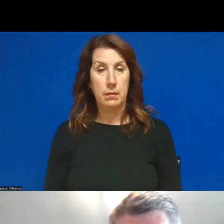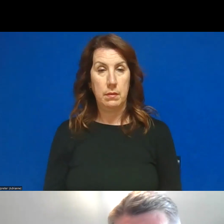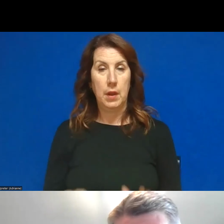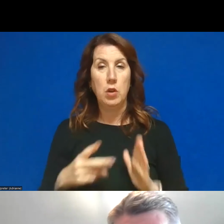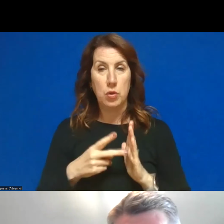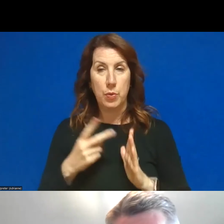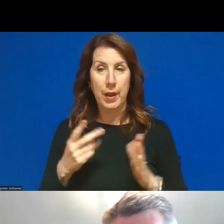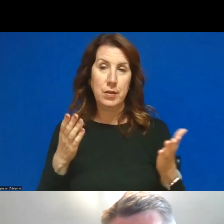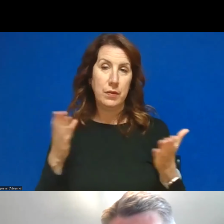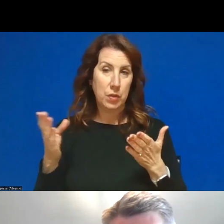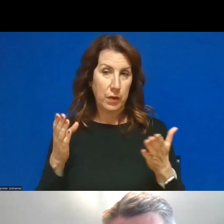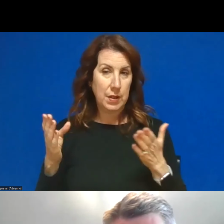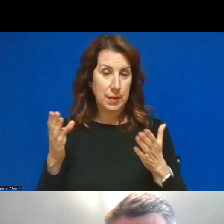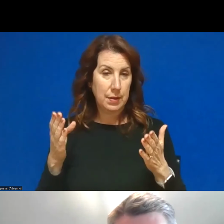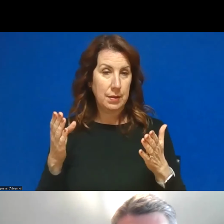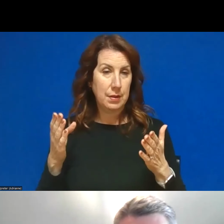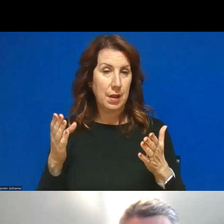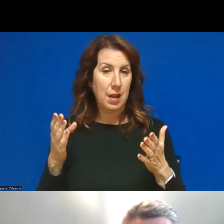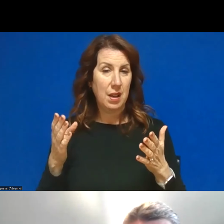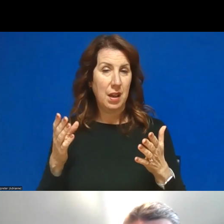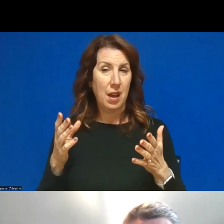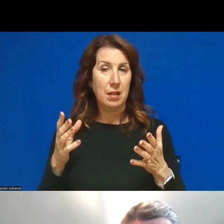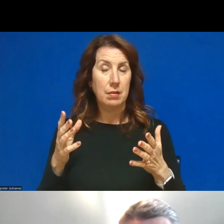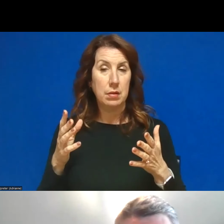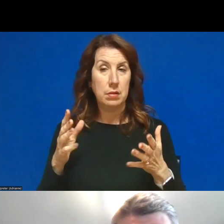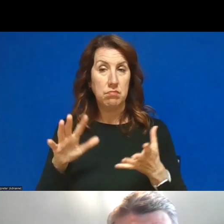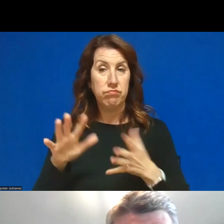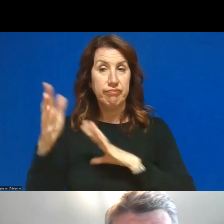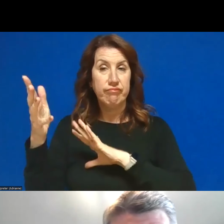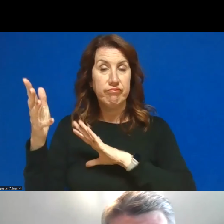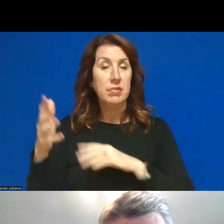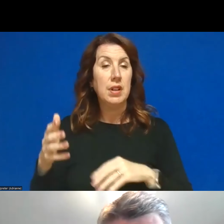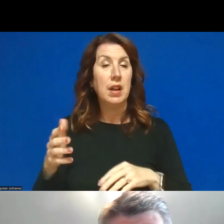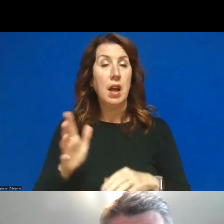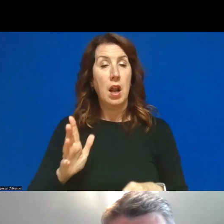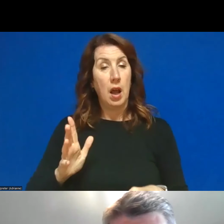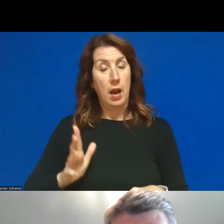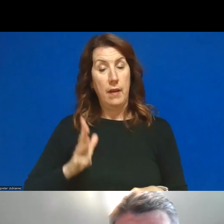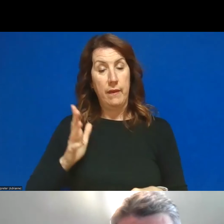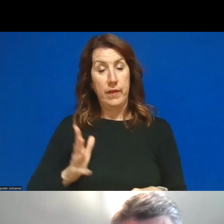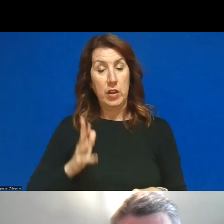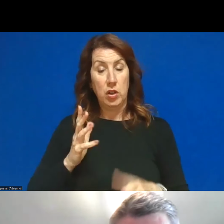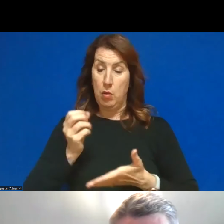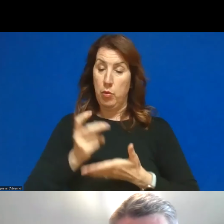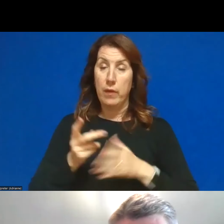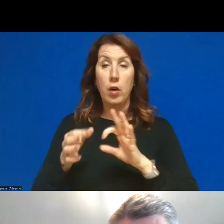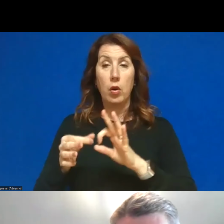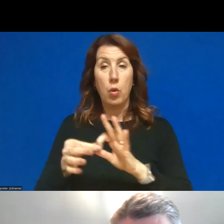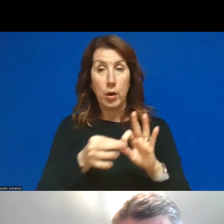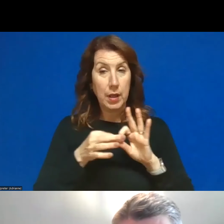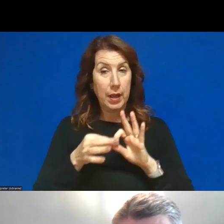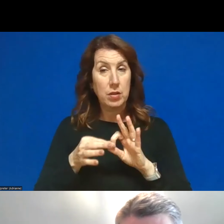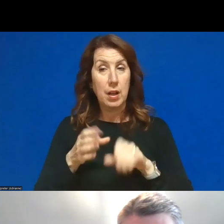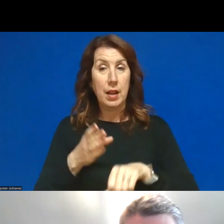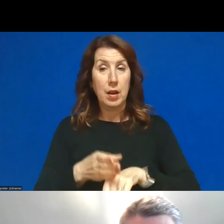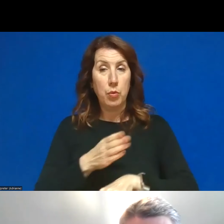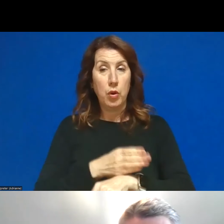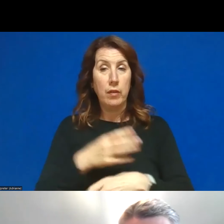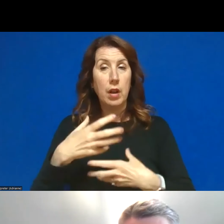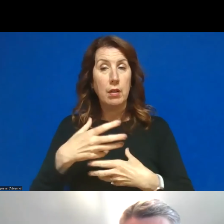duplication of services and inefficiency. It officially sanctioned coordination and encouraged consolidation of certain